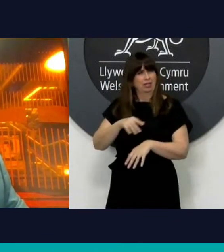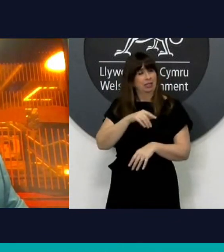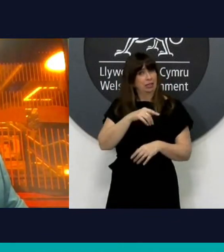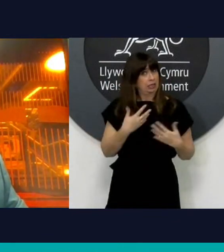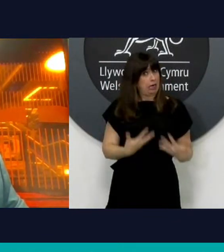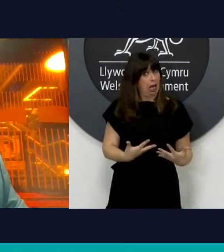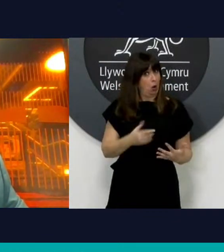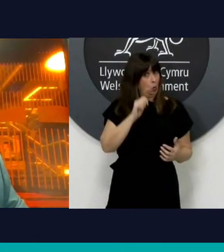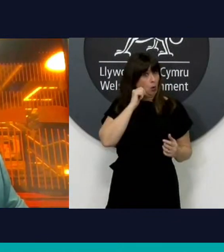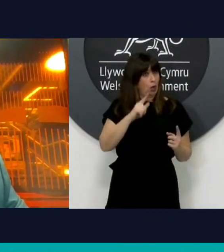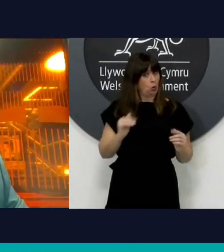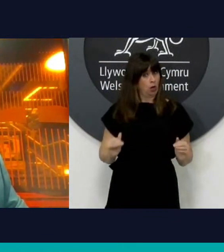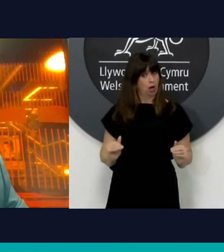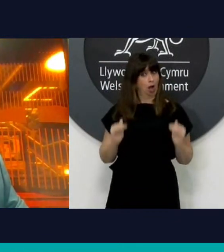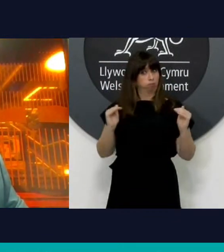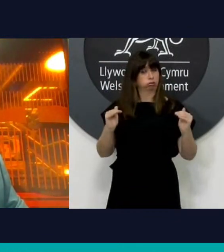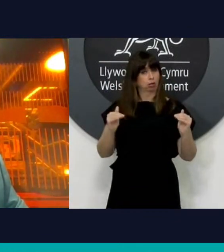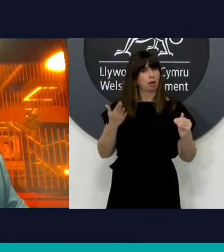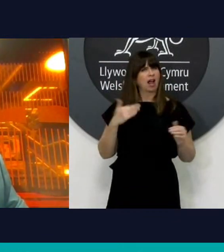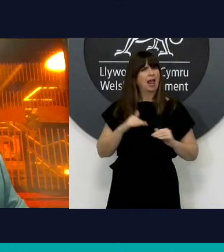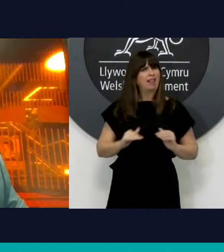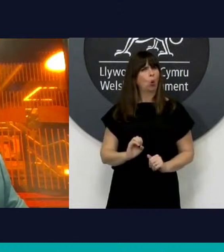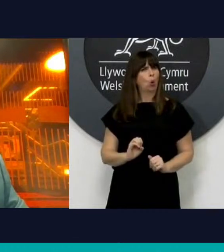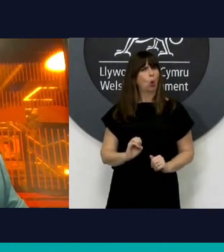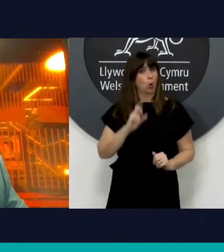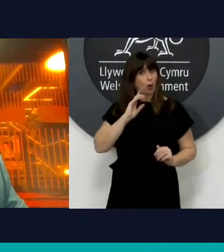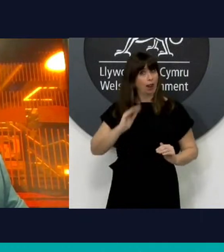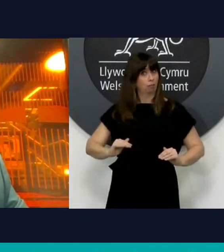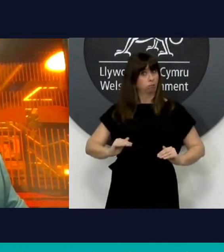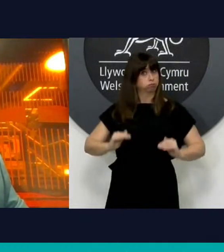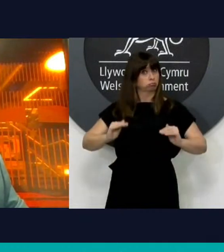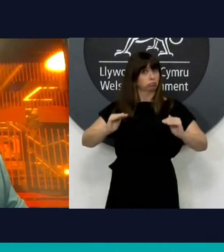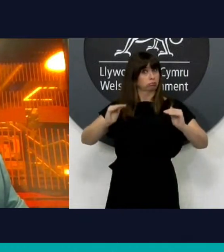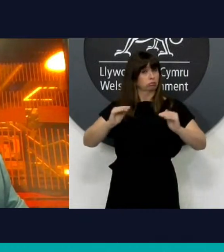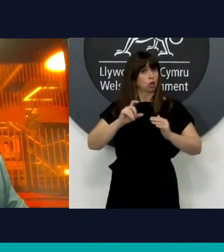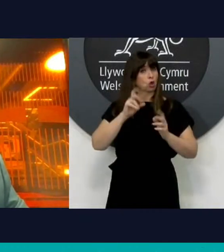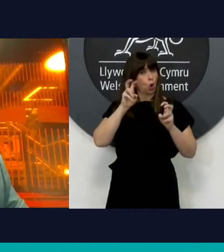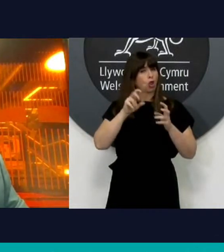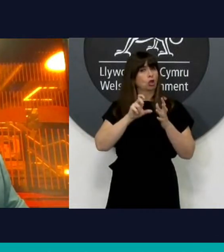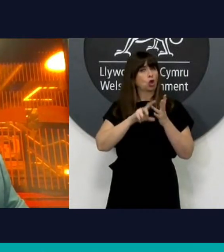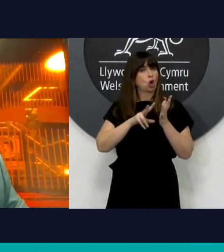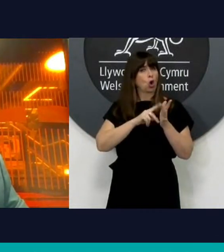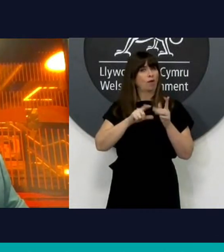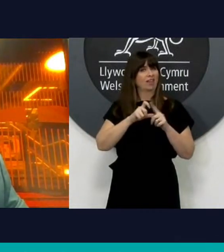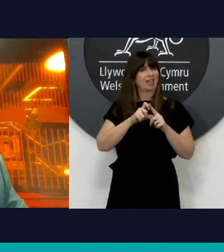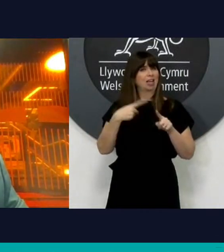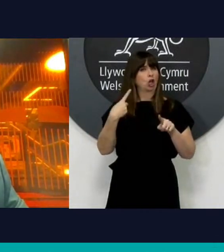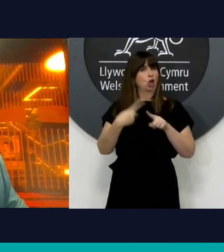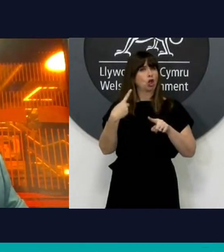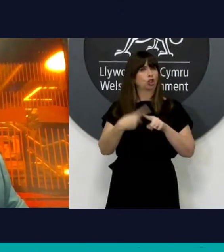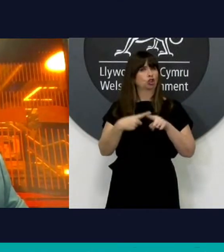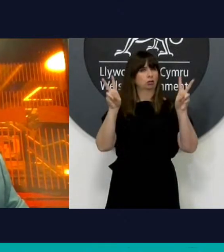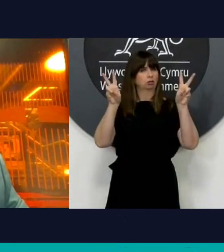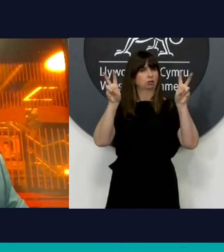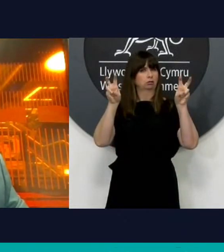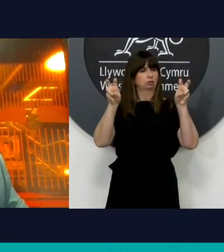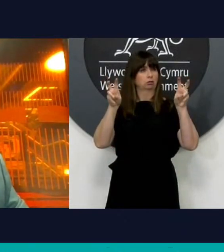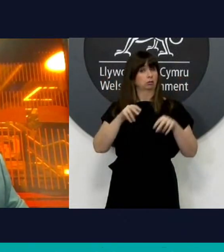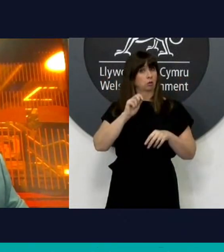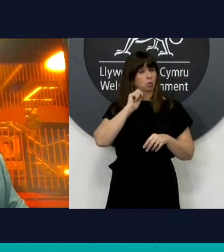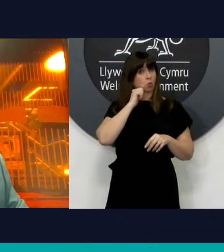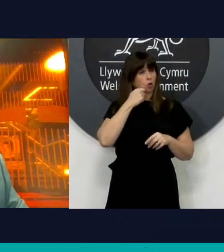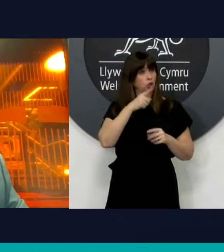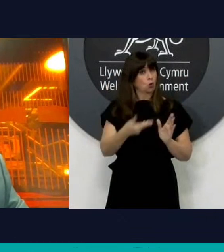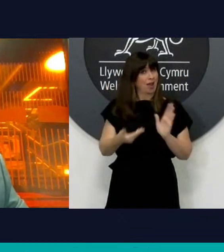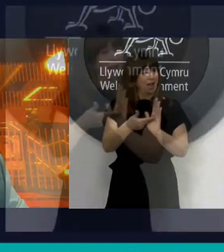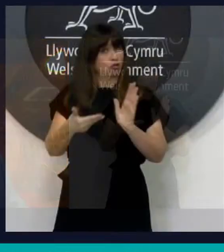present situation fit that criteria? Are you considering moving to COVID urgent? And if so, what would be the first